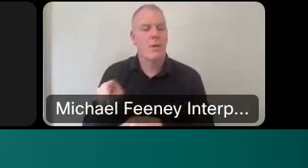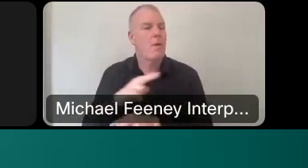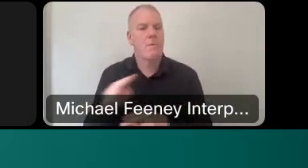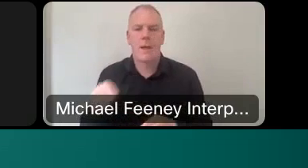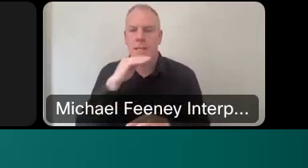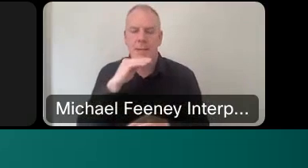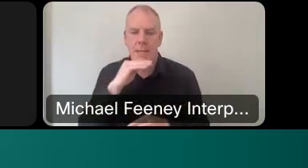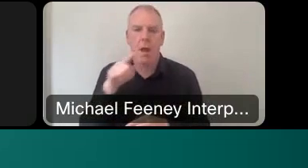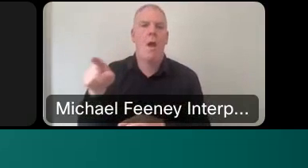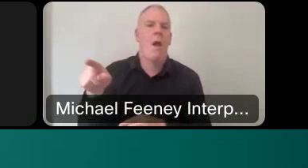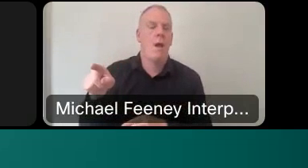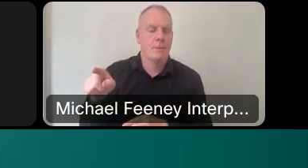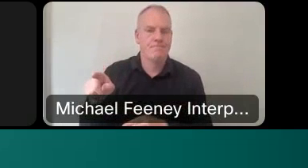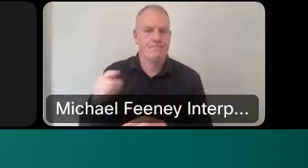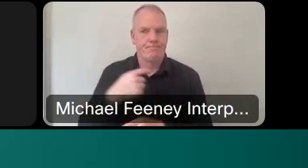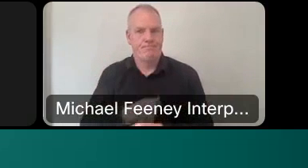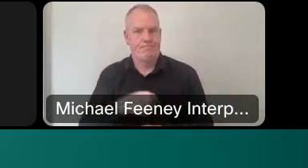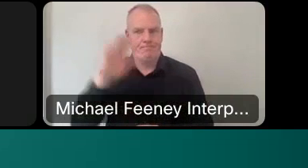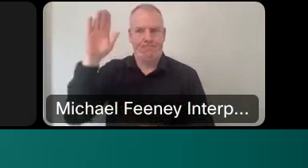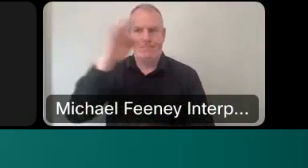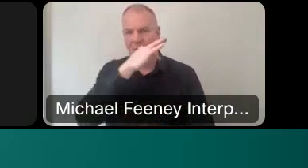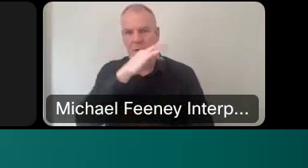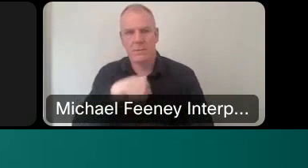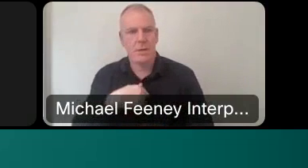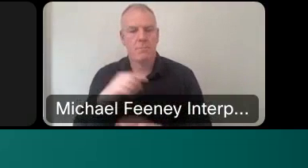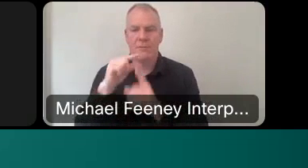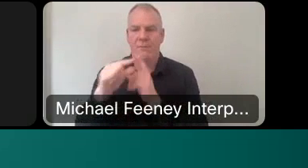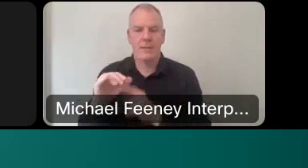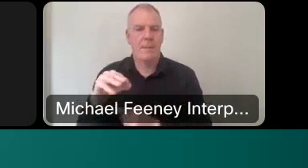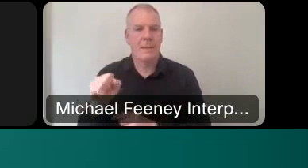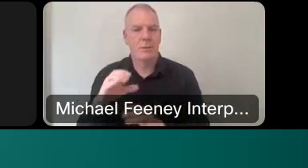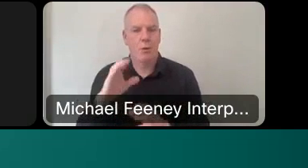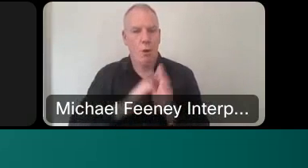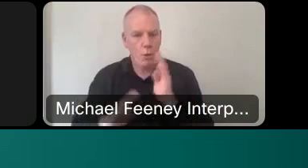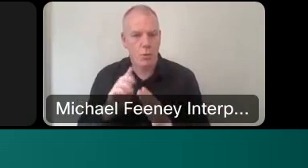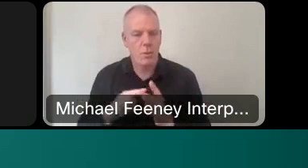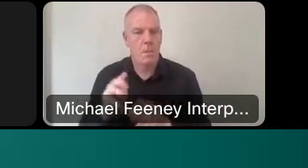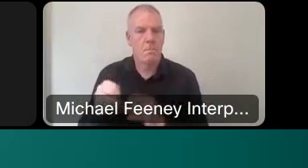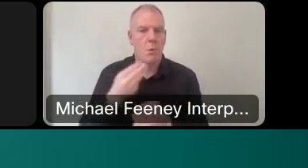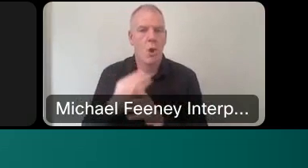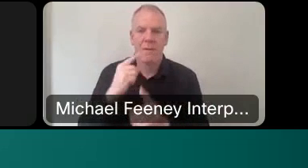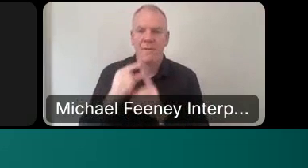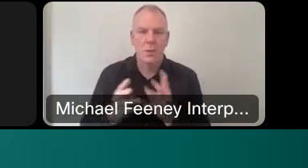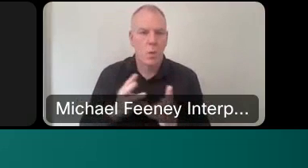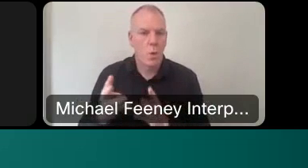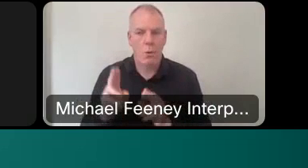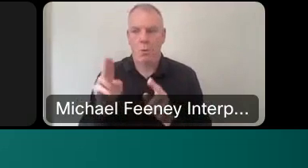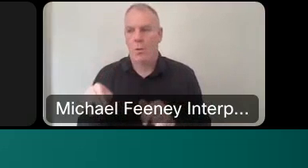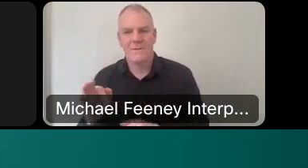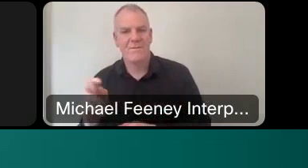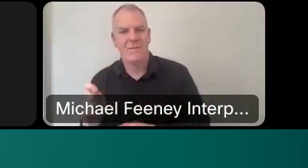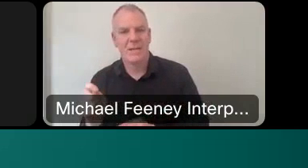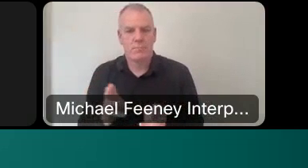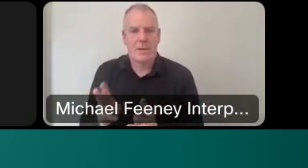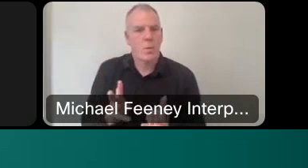constitute express or implied admission of fault, professional misconduct, poor professional performance, or unfitness to practice, or